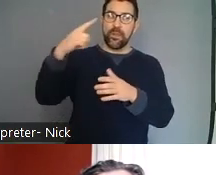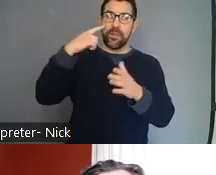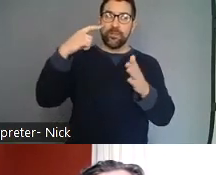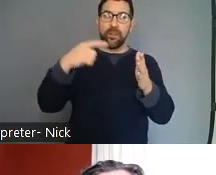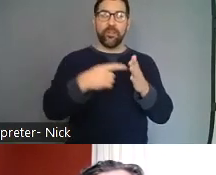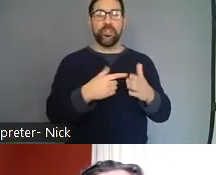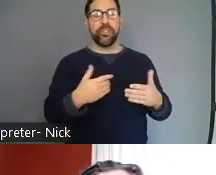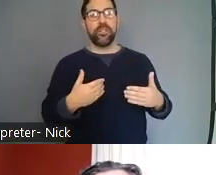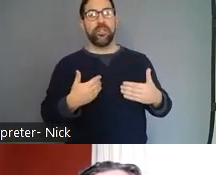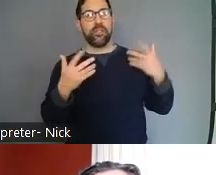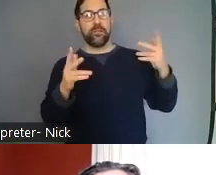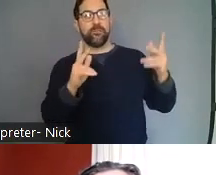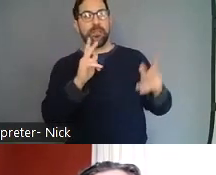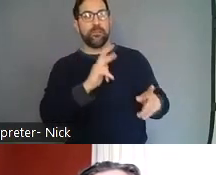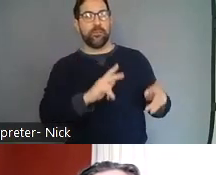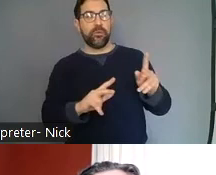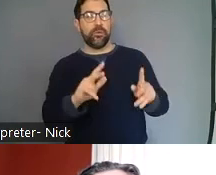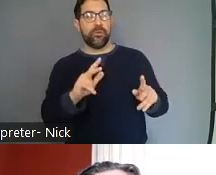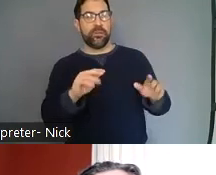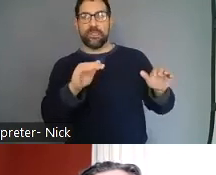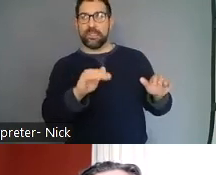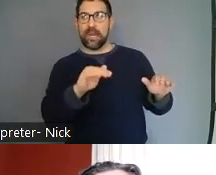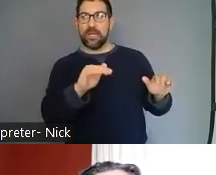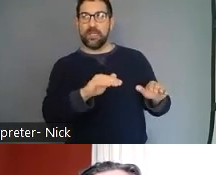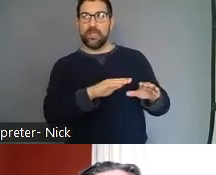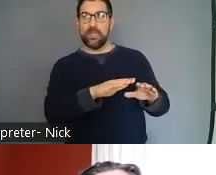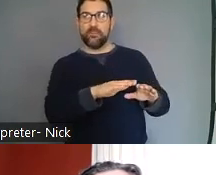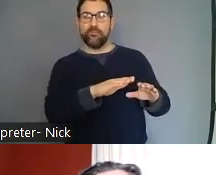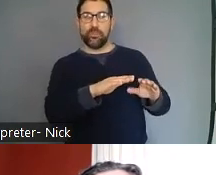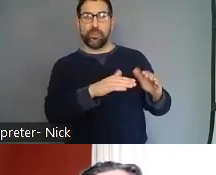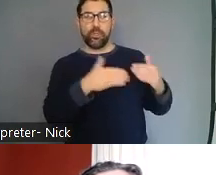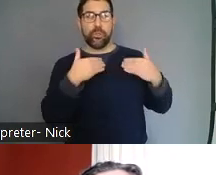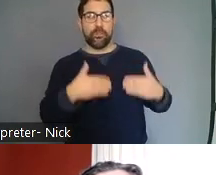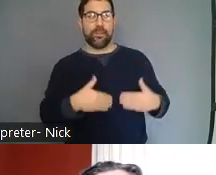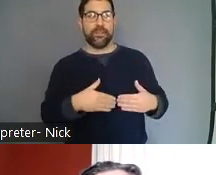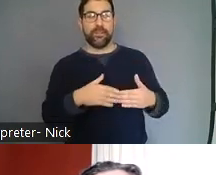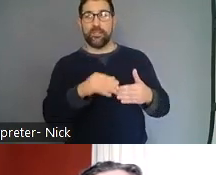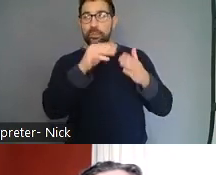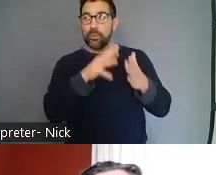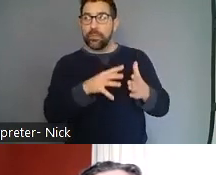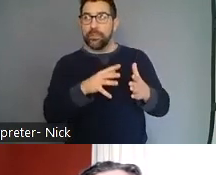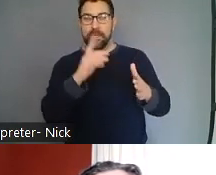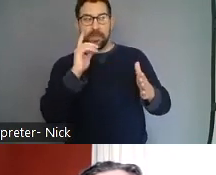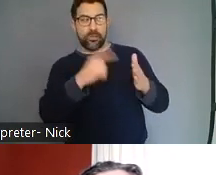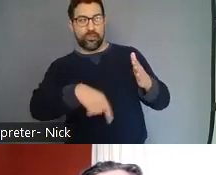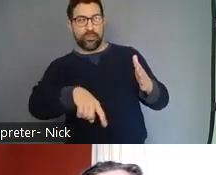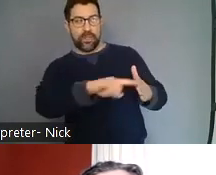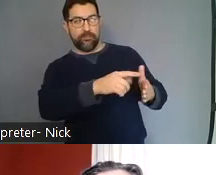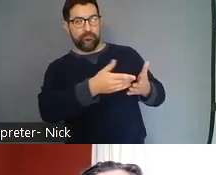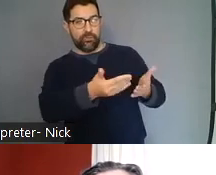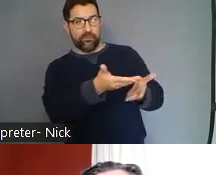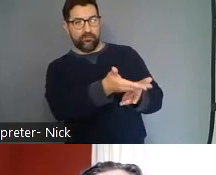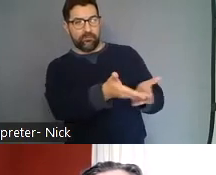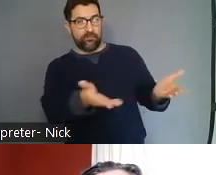people and tiny humans, as I like to say, and students in general as we are, because yes, we're leading